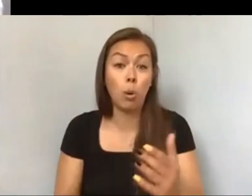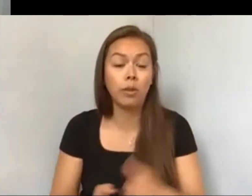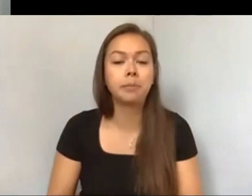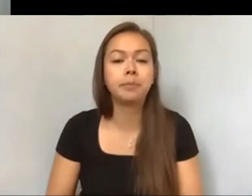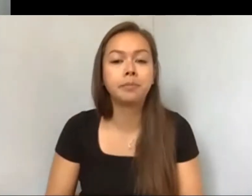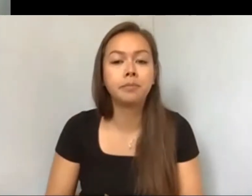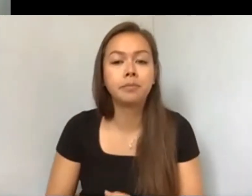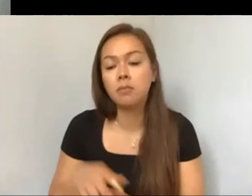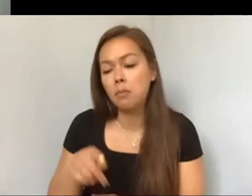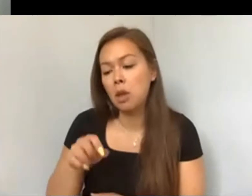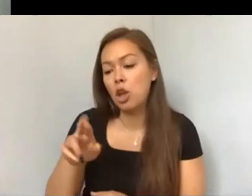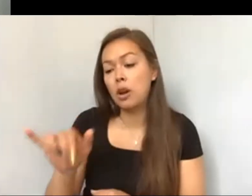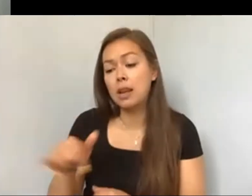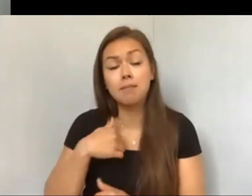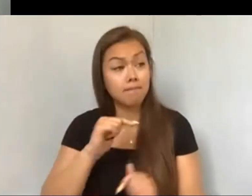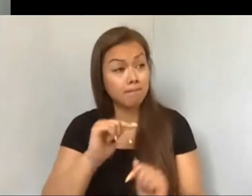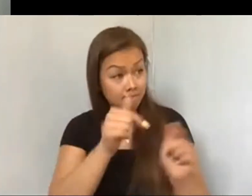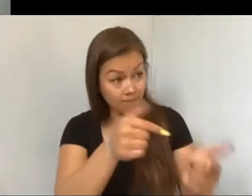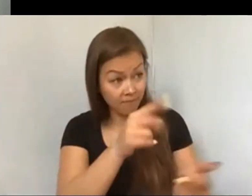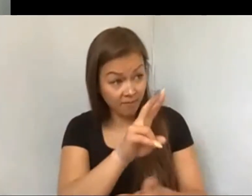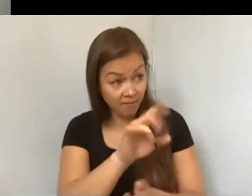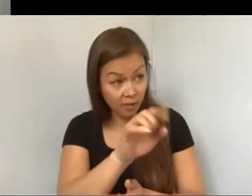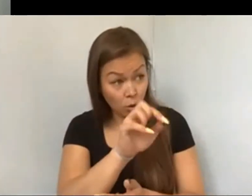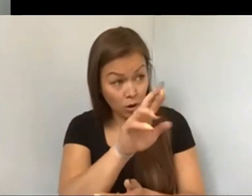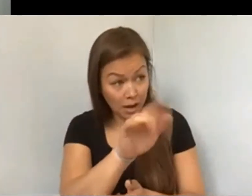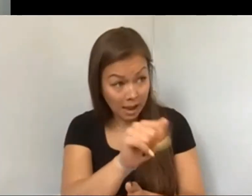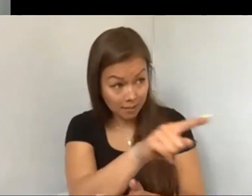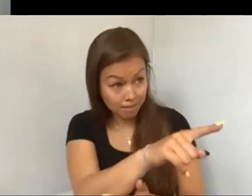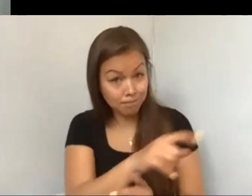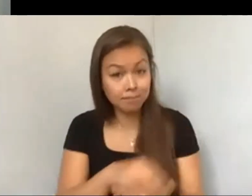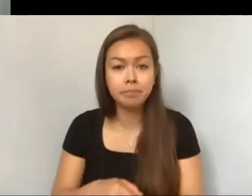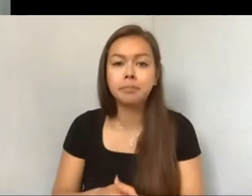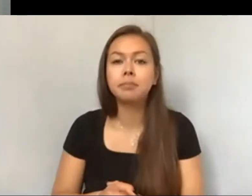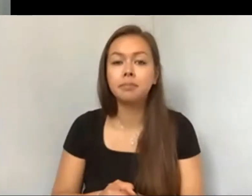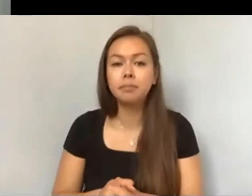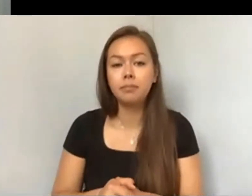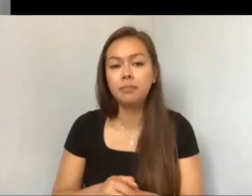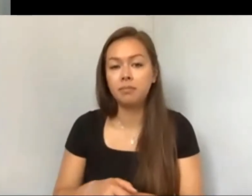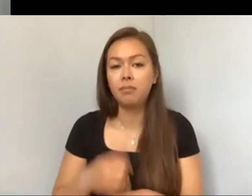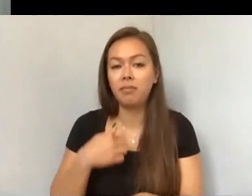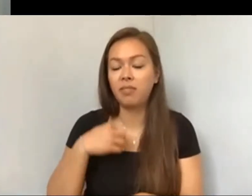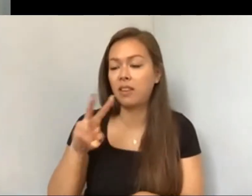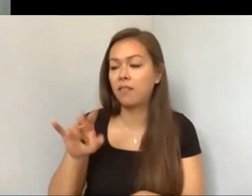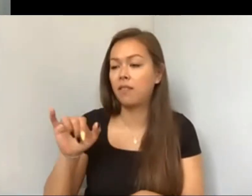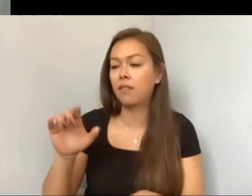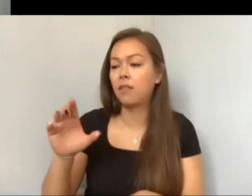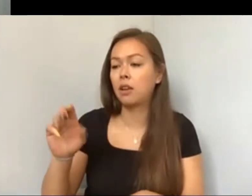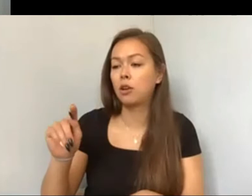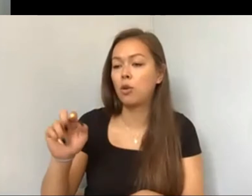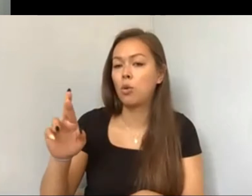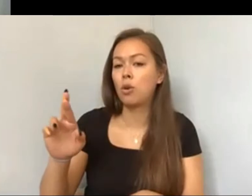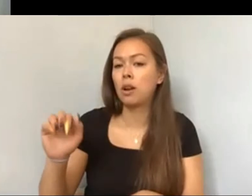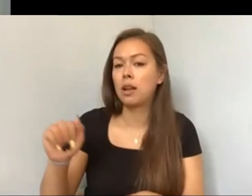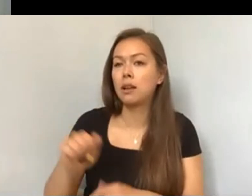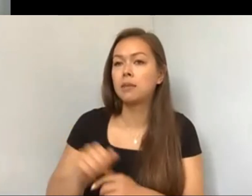I really agree with a lot of what Amy just said.